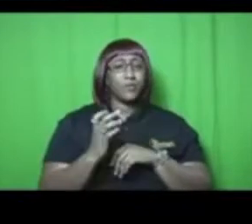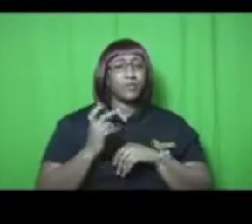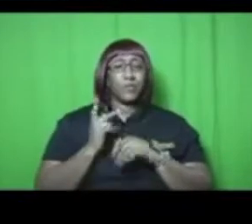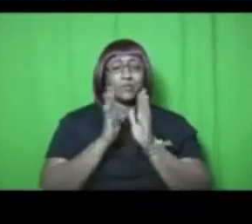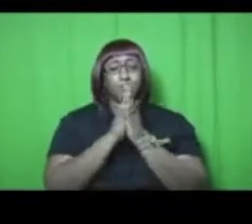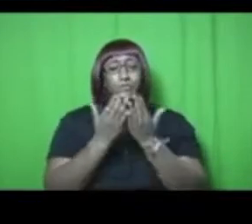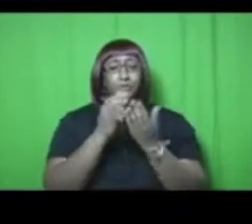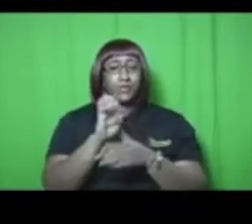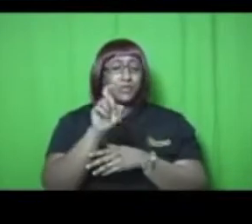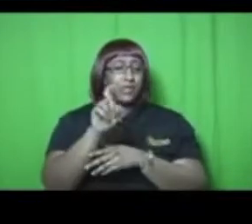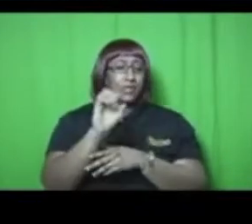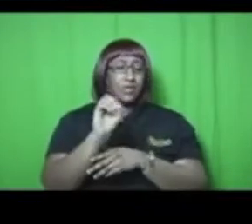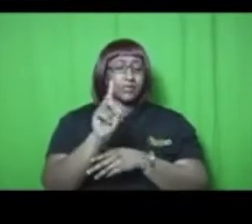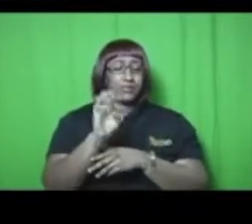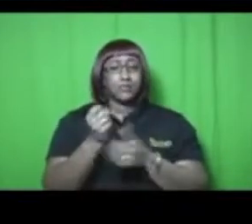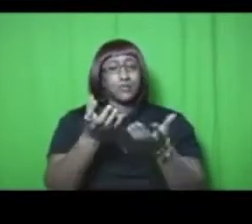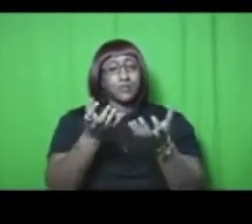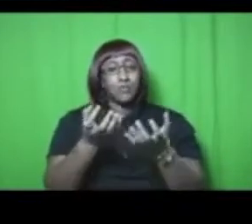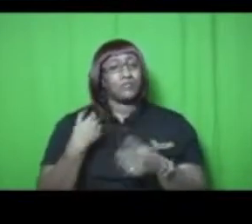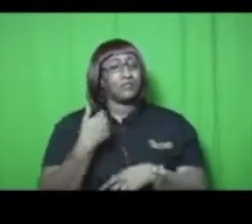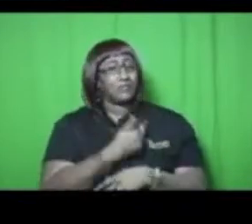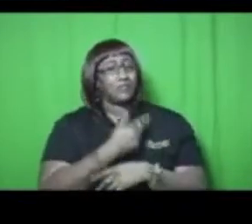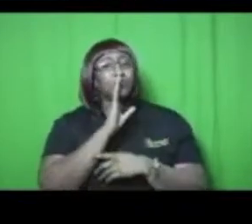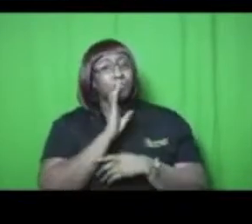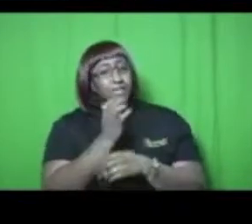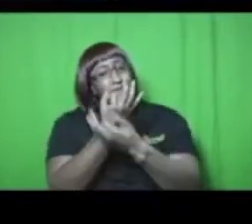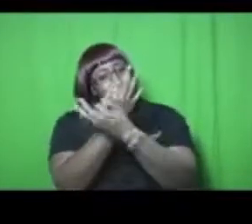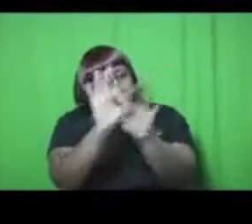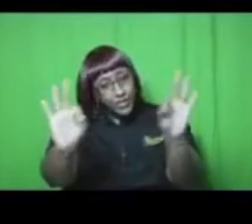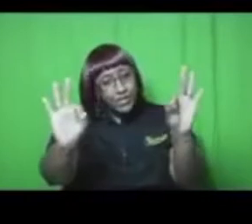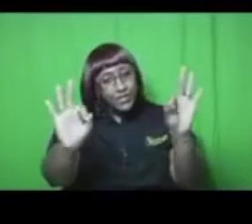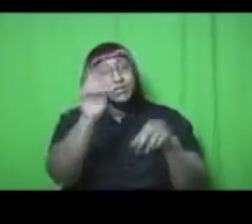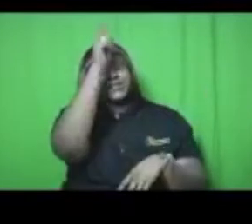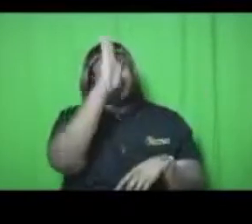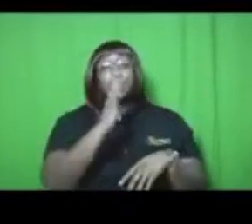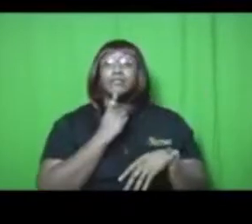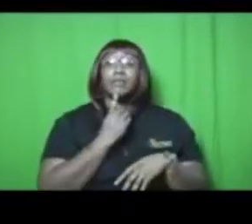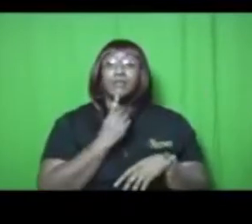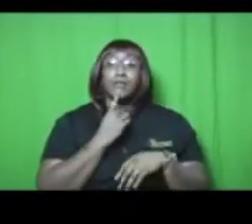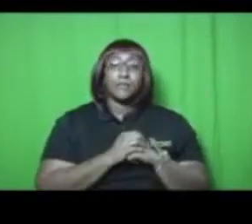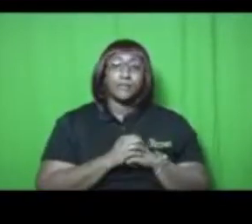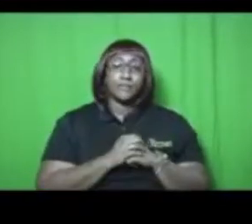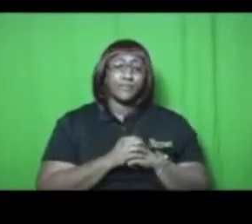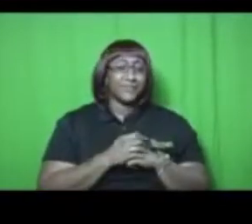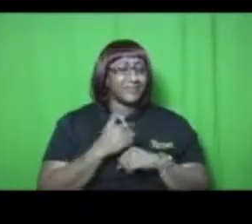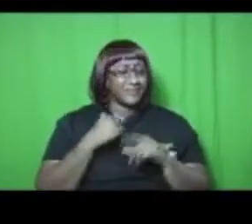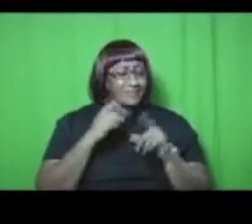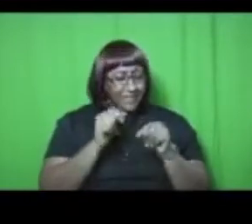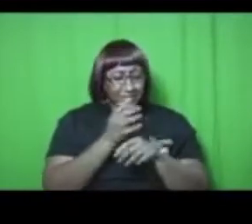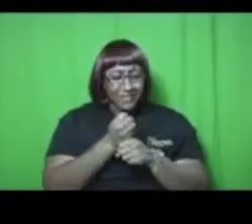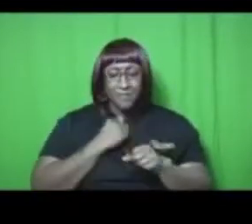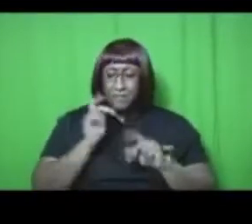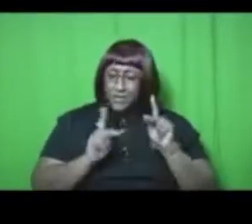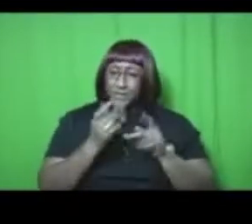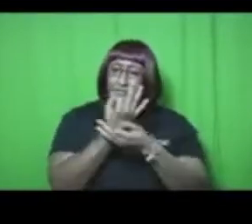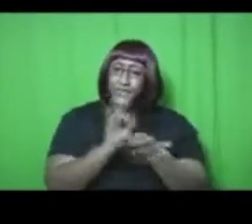book of Exodus, he wants us to be free. So God said, I got to get my people free. I